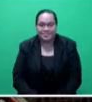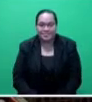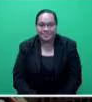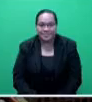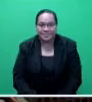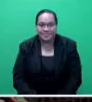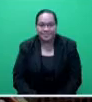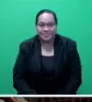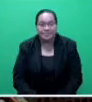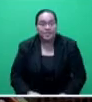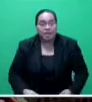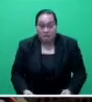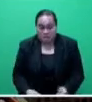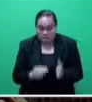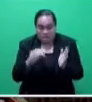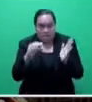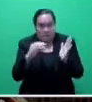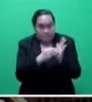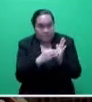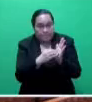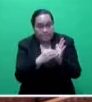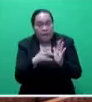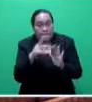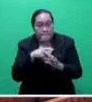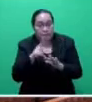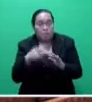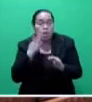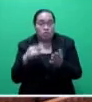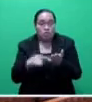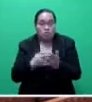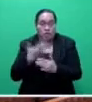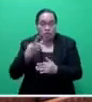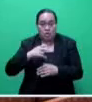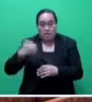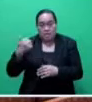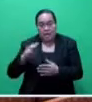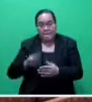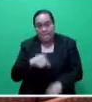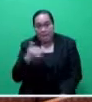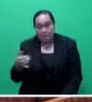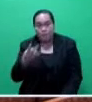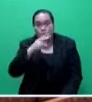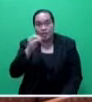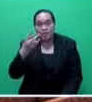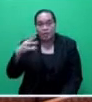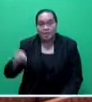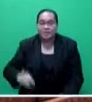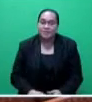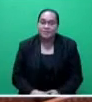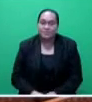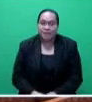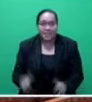Honorable members, pursuant to resolution of Parliament on Tuesday, 26 May 2020,